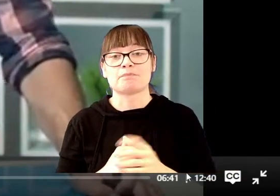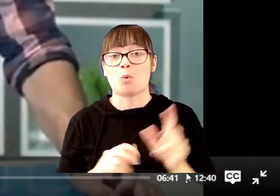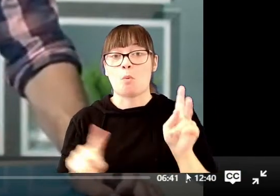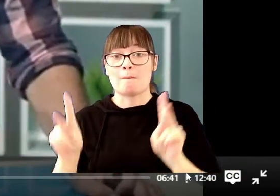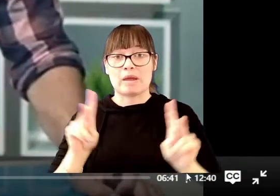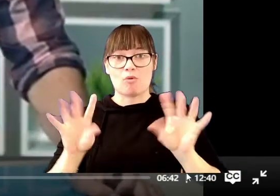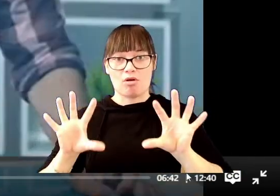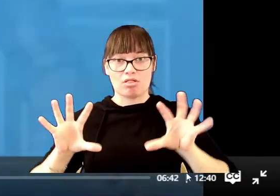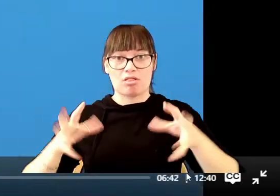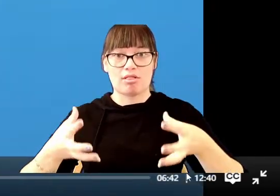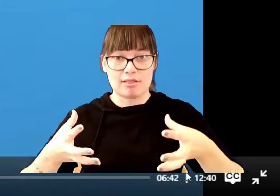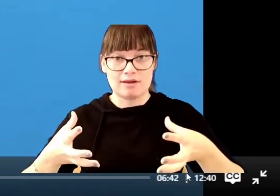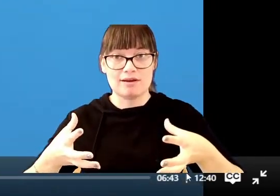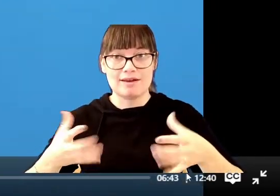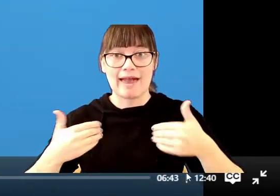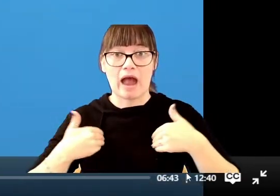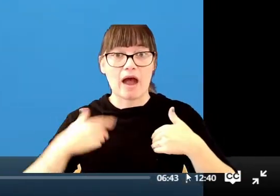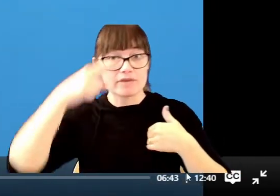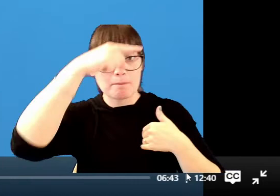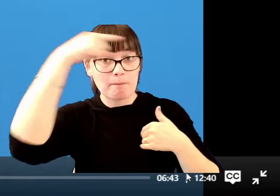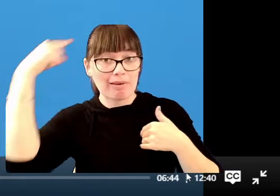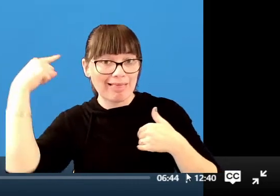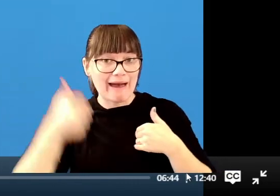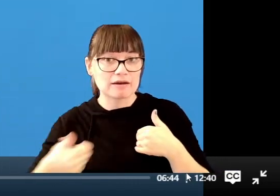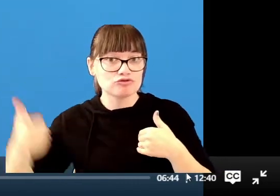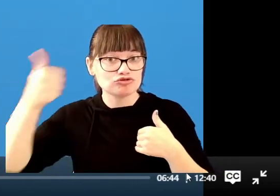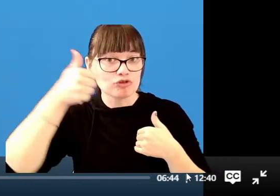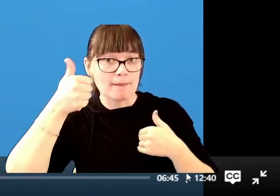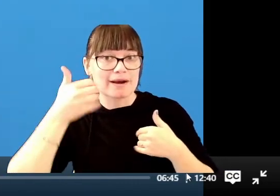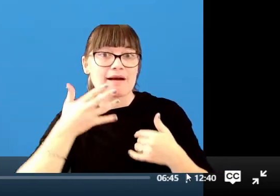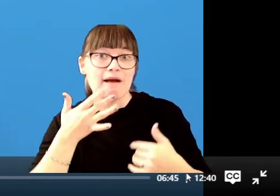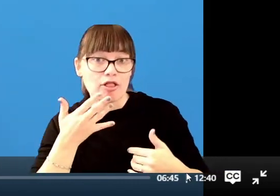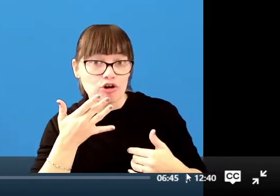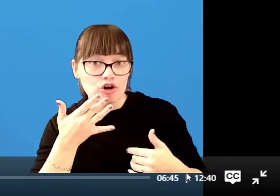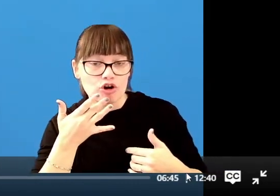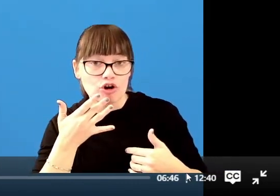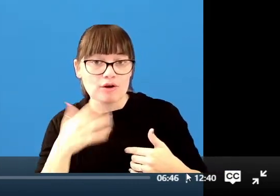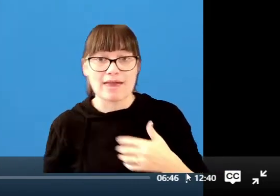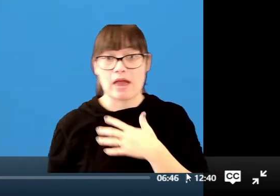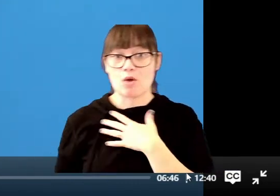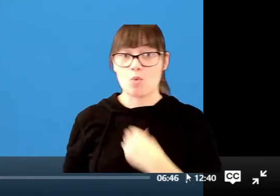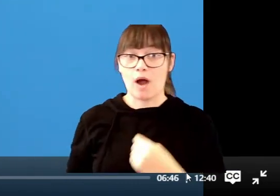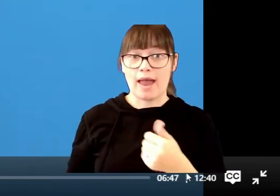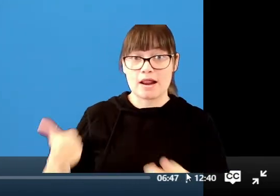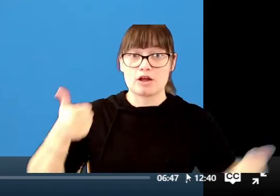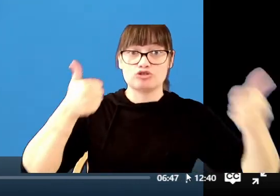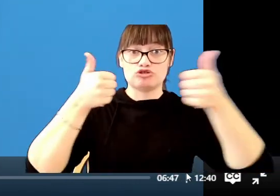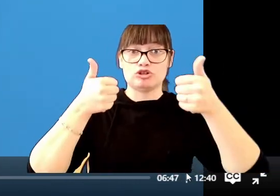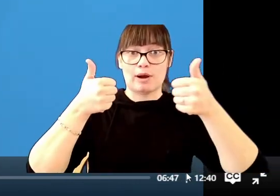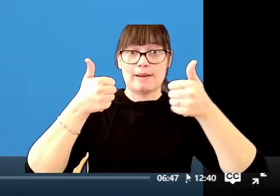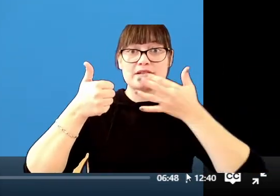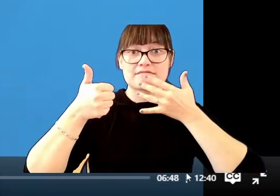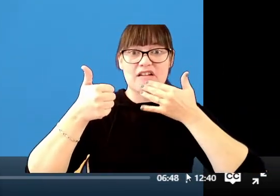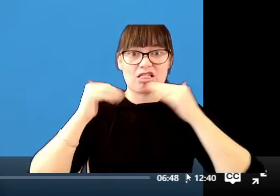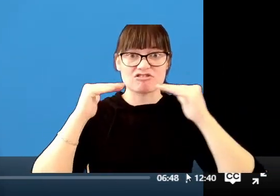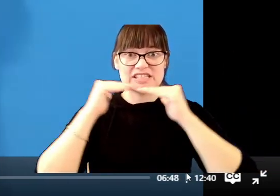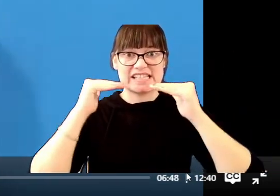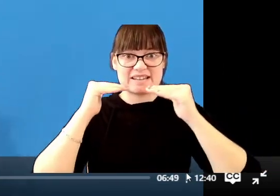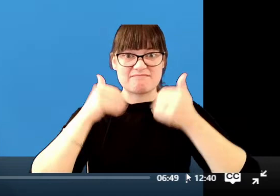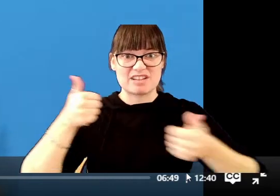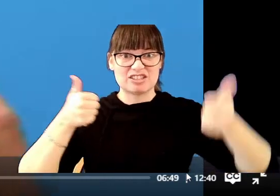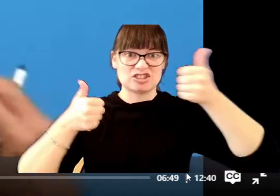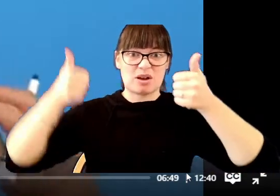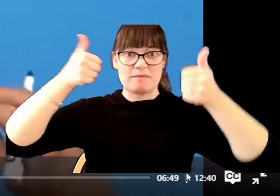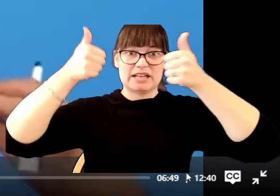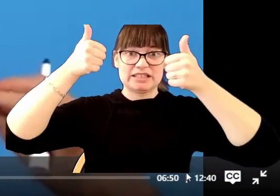population, black is a dominant color and that white is also a dominant color, okay? And